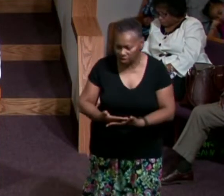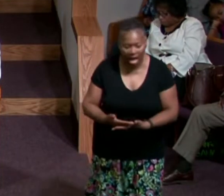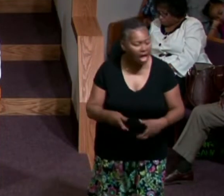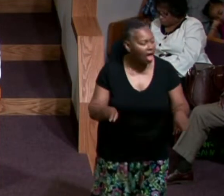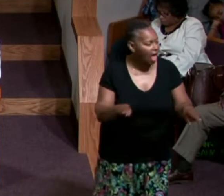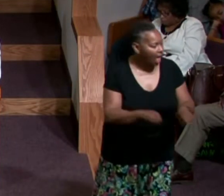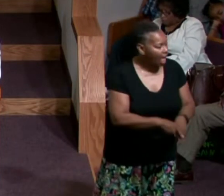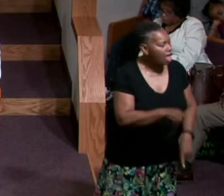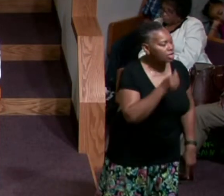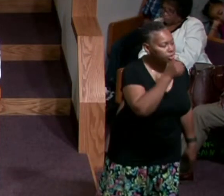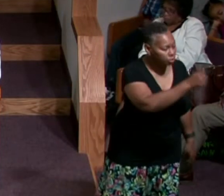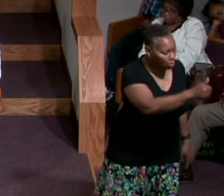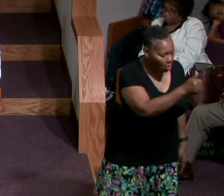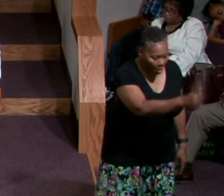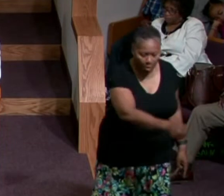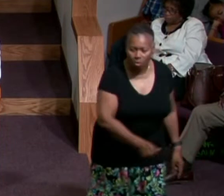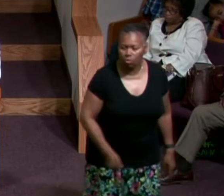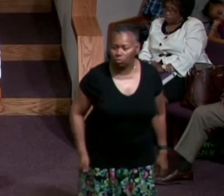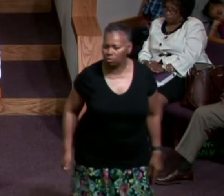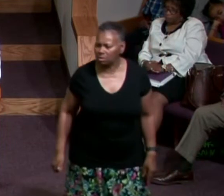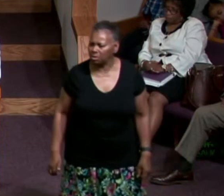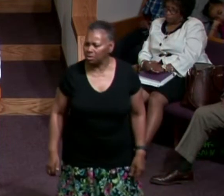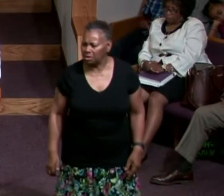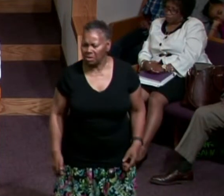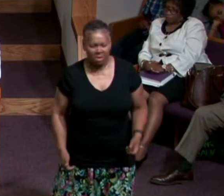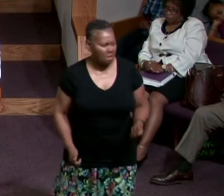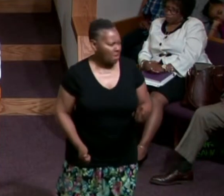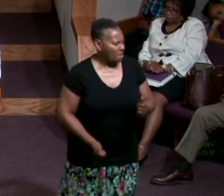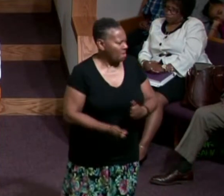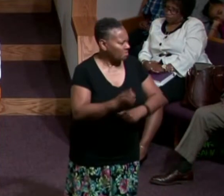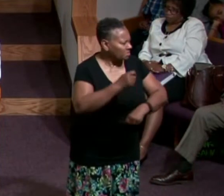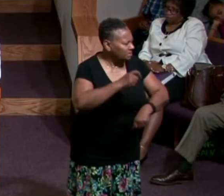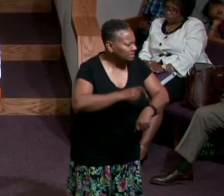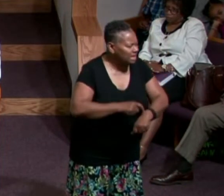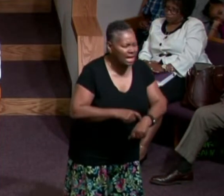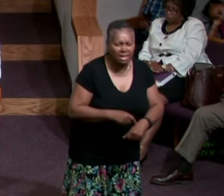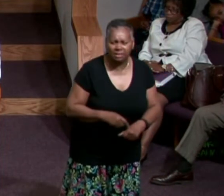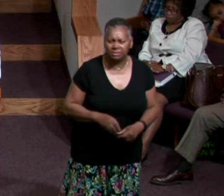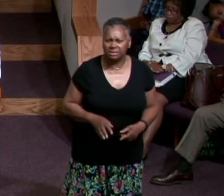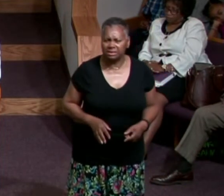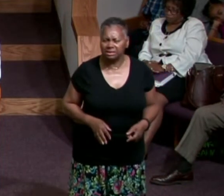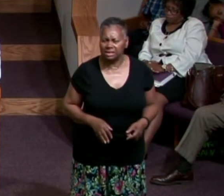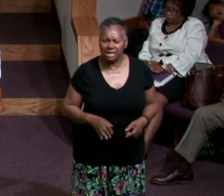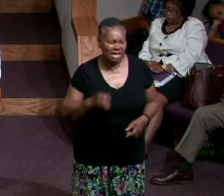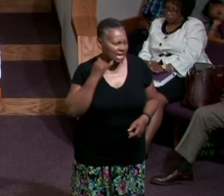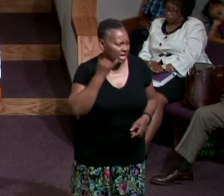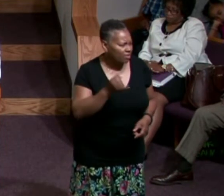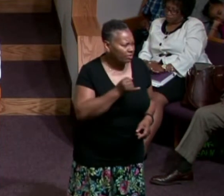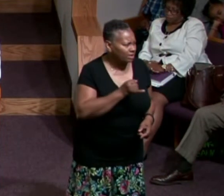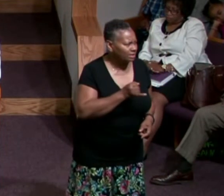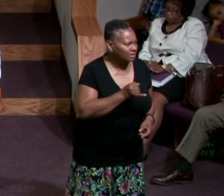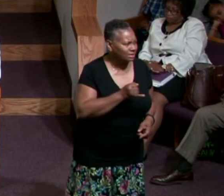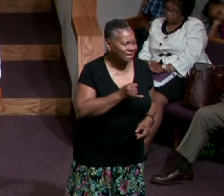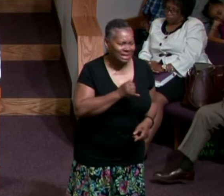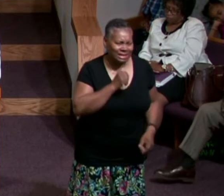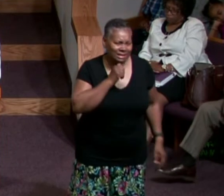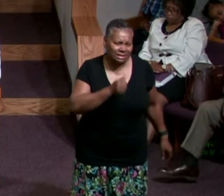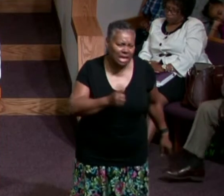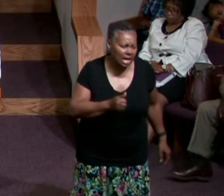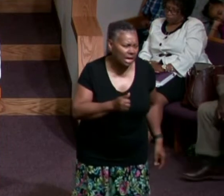as your own. In most cases, especially when there was no true effort to deceive the